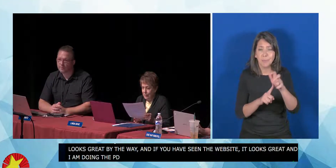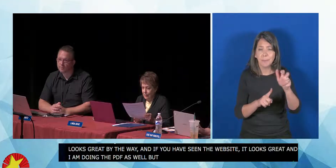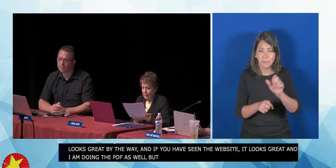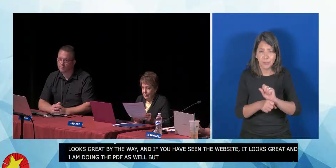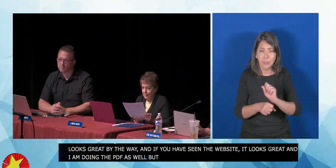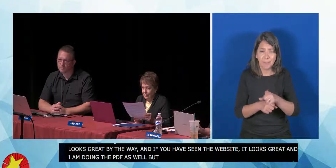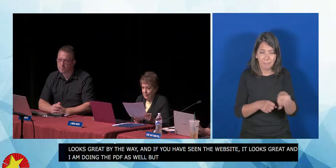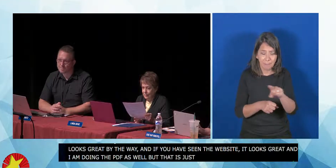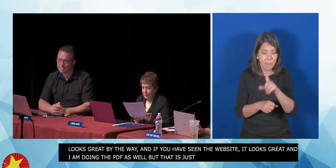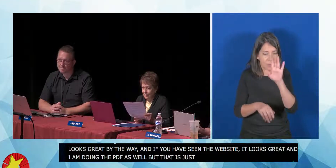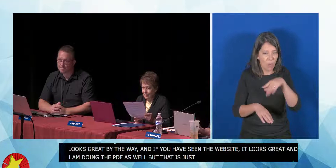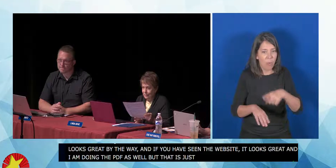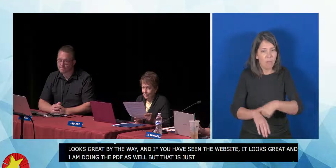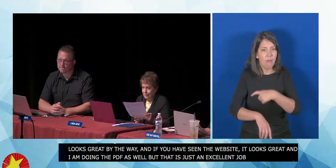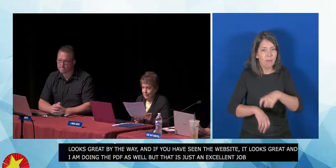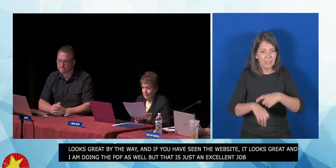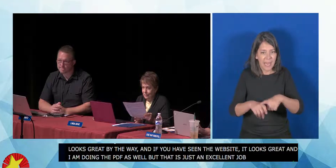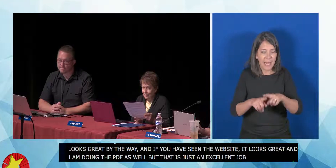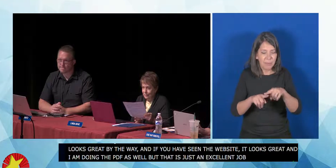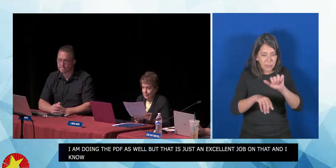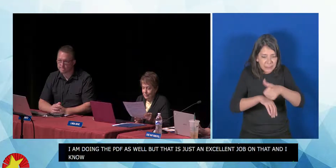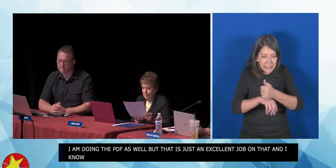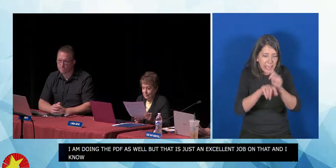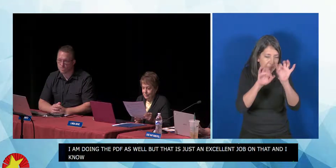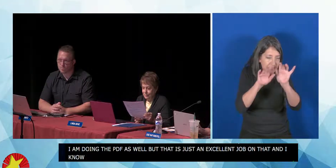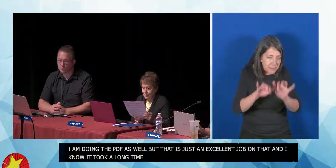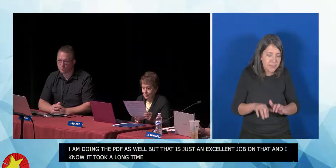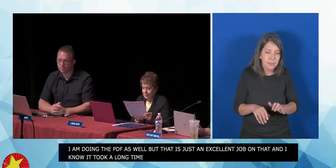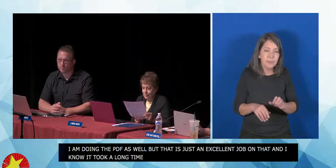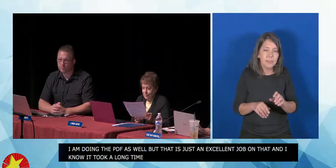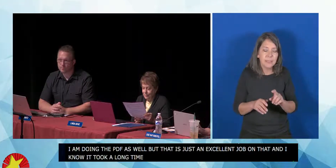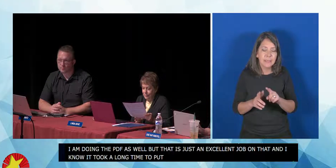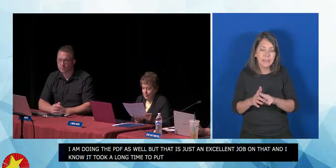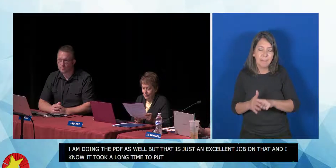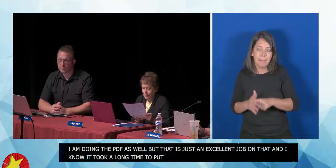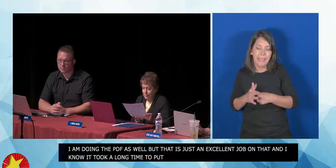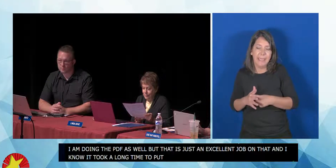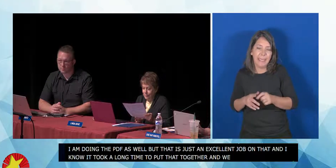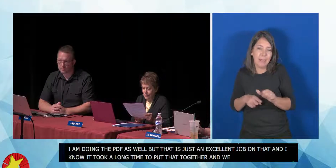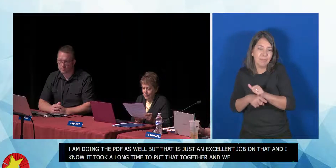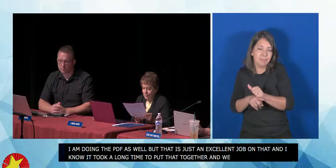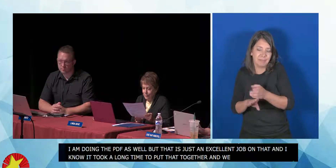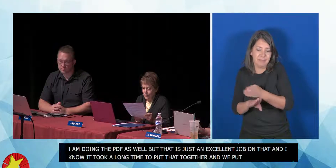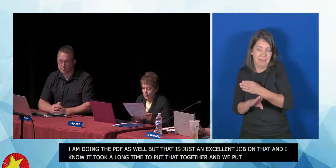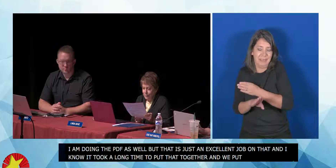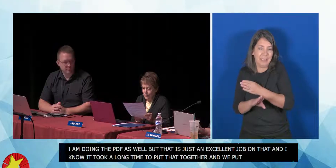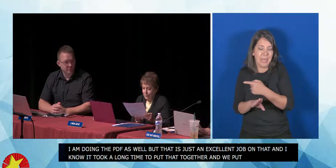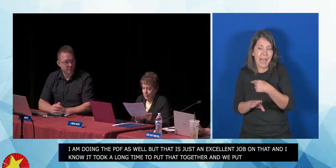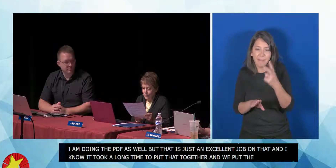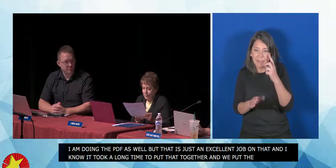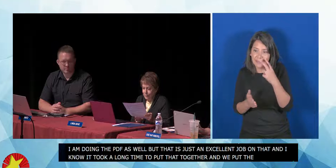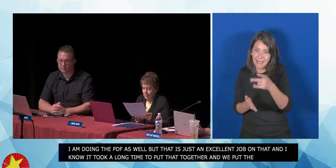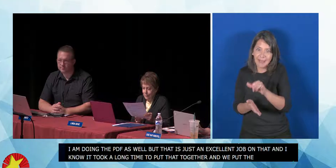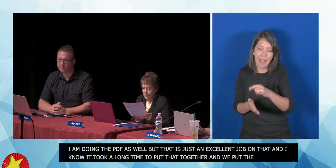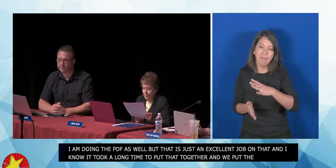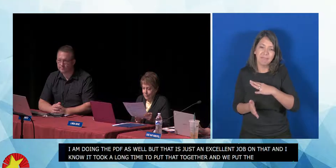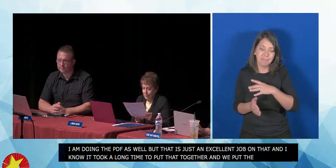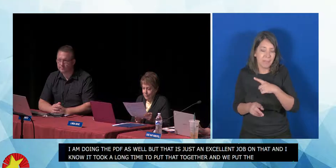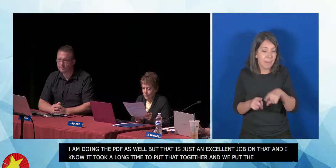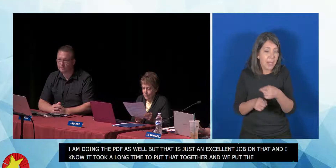time to put that together. I know we've seen kind of the beta version of that in the past, but it looks pretty good. It's accessible to the